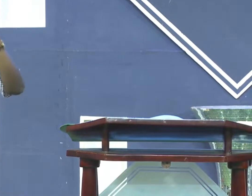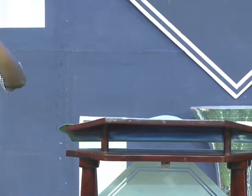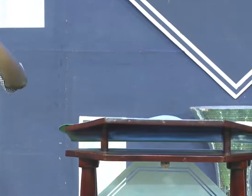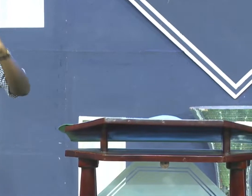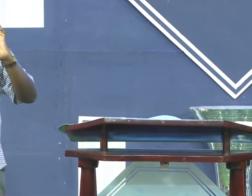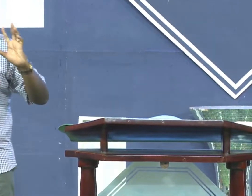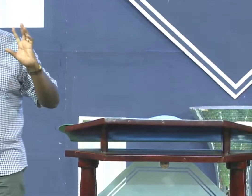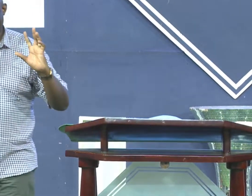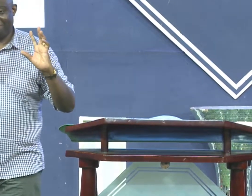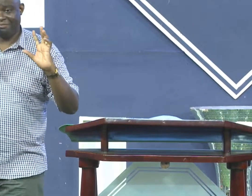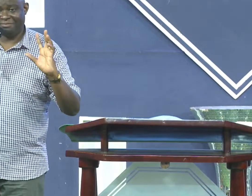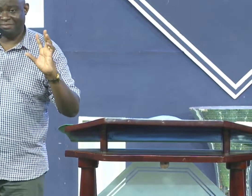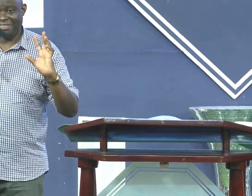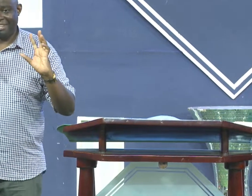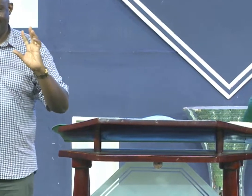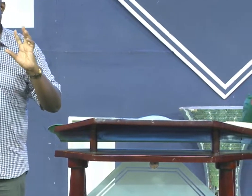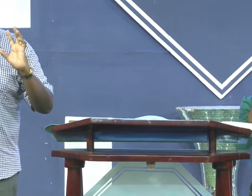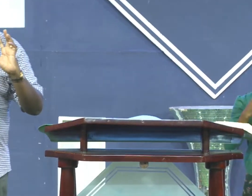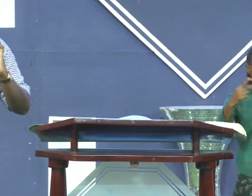need to have vision.